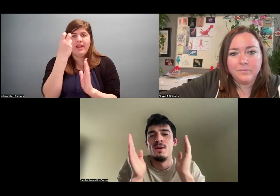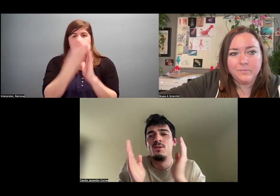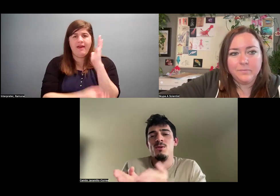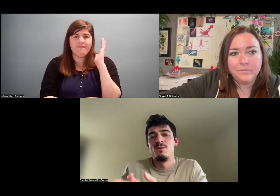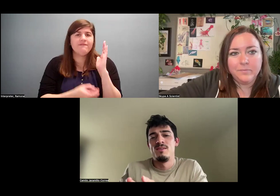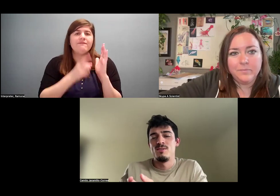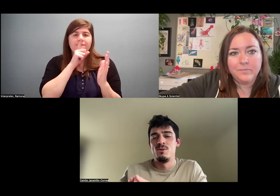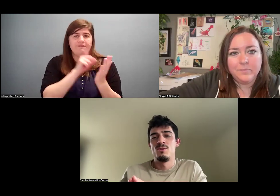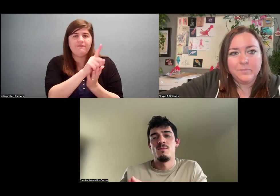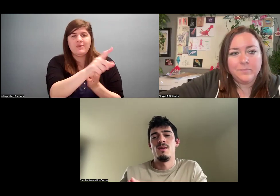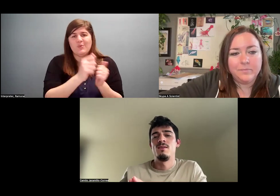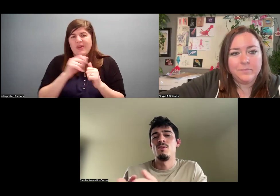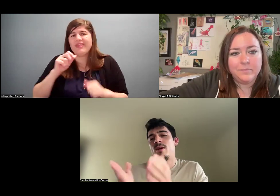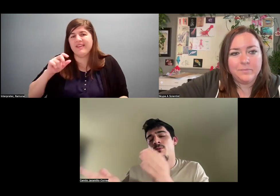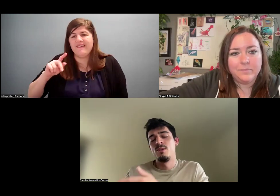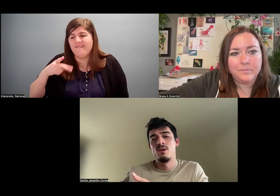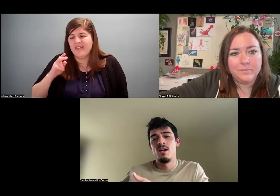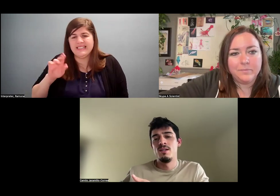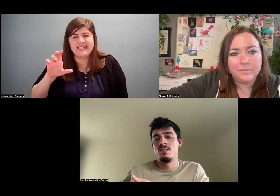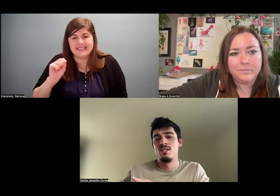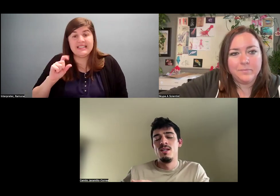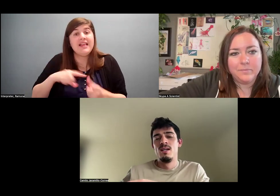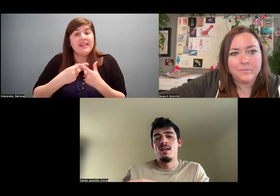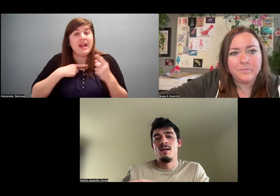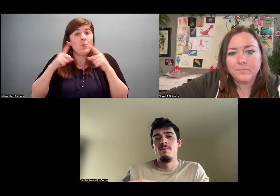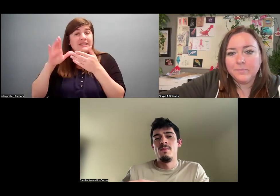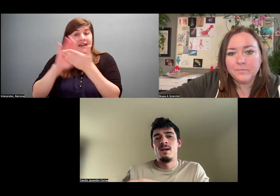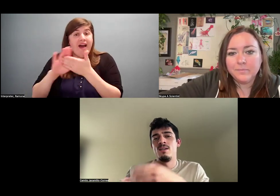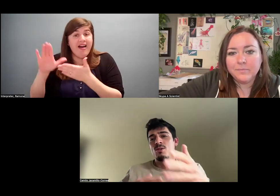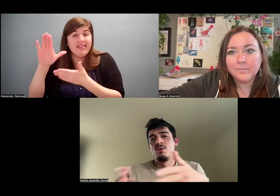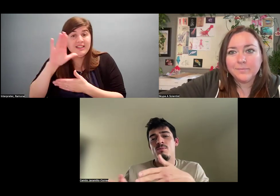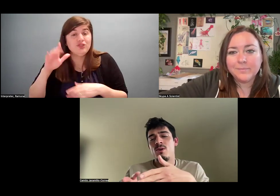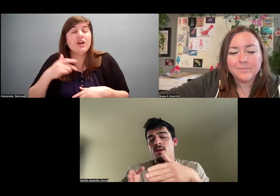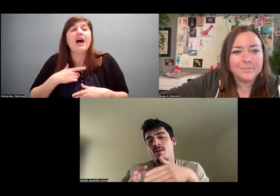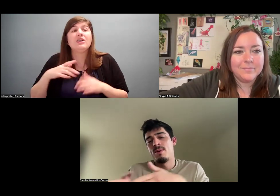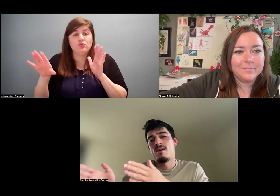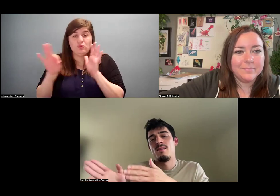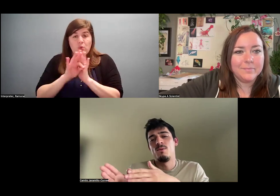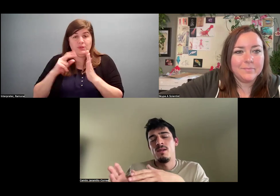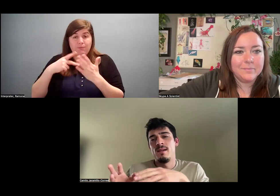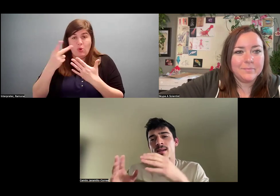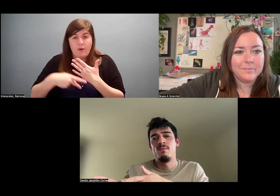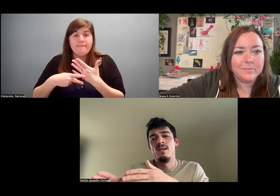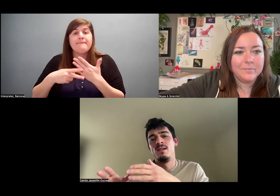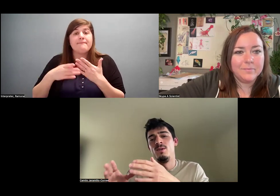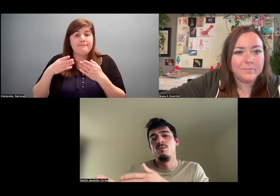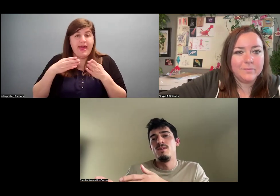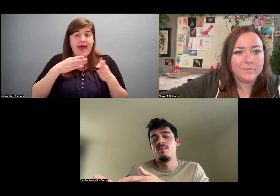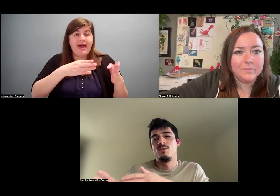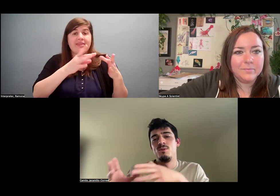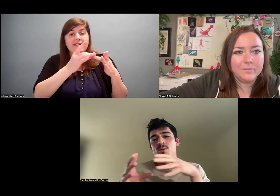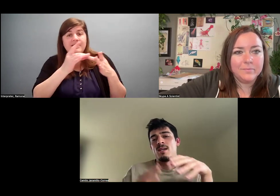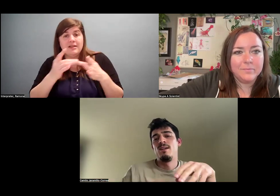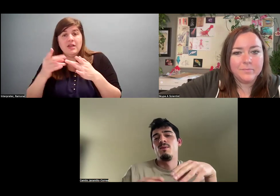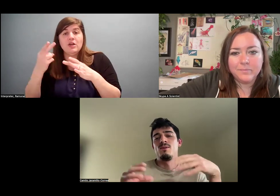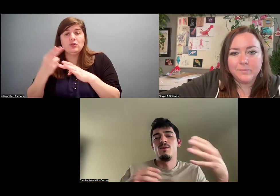and then I wanted to use physics to do something. So when I went to college, I chose a program and a path that would like let me use physics